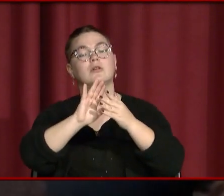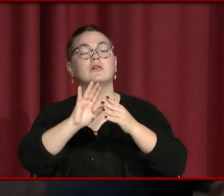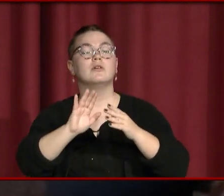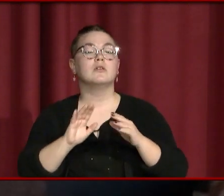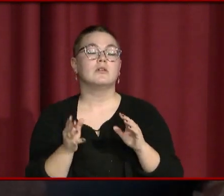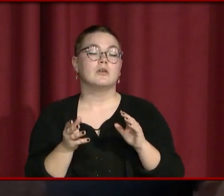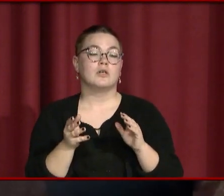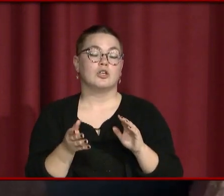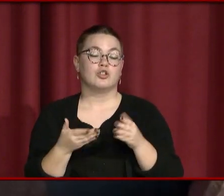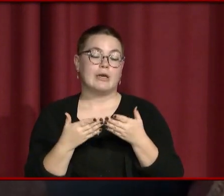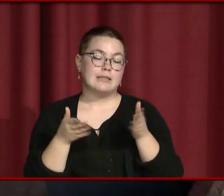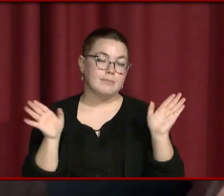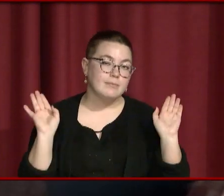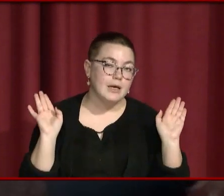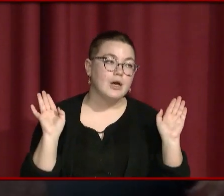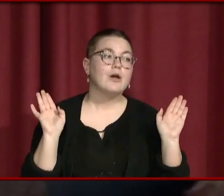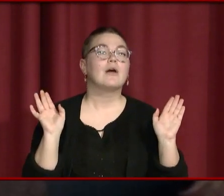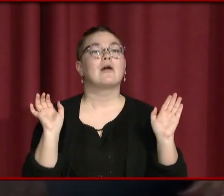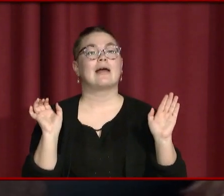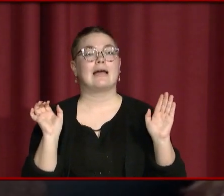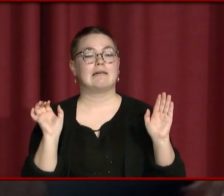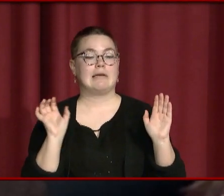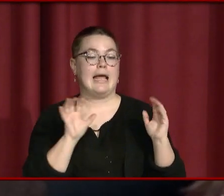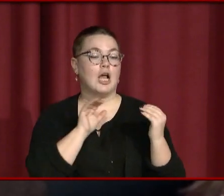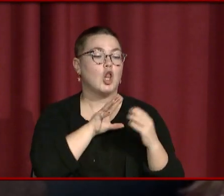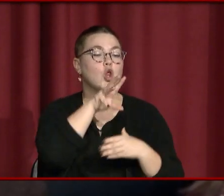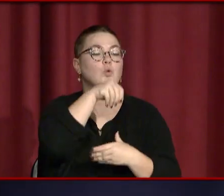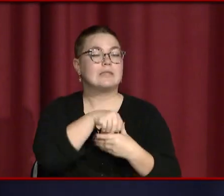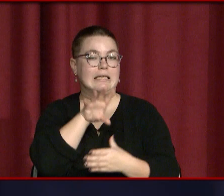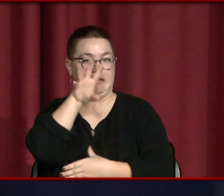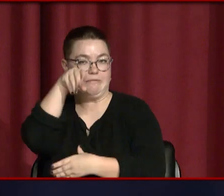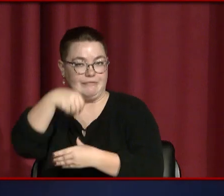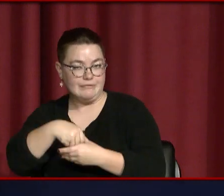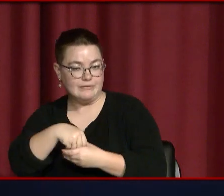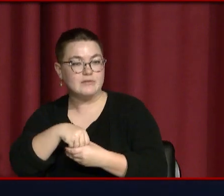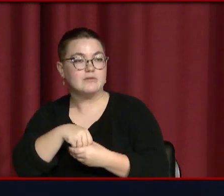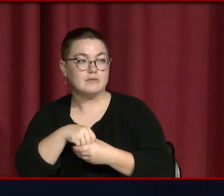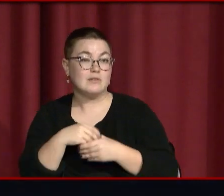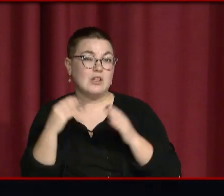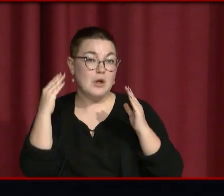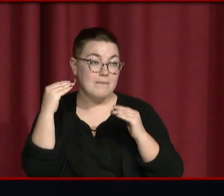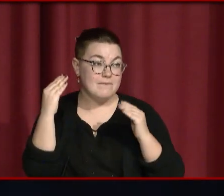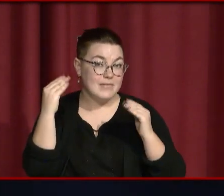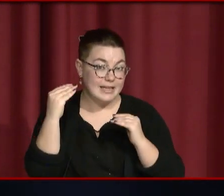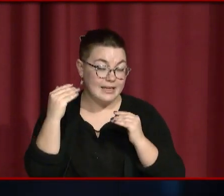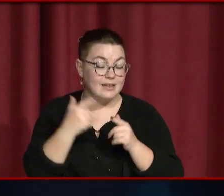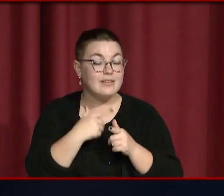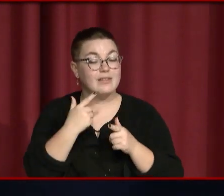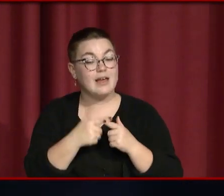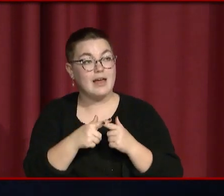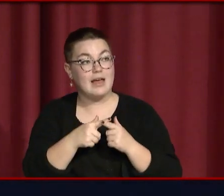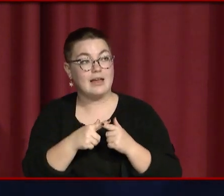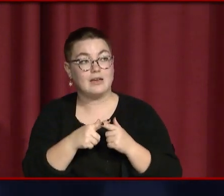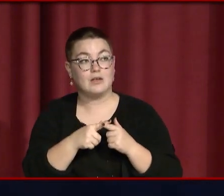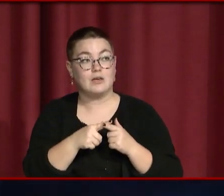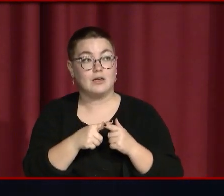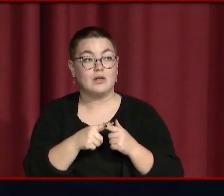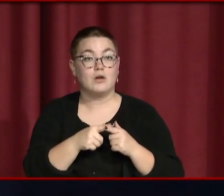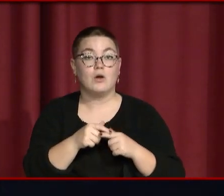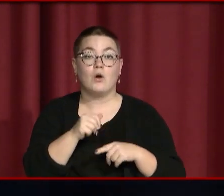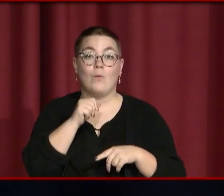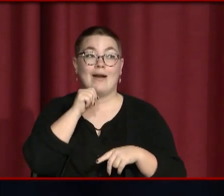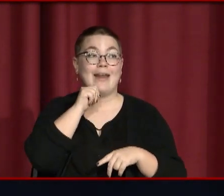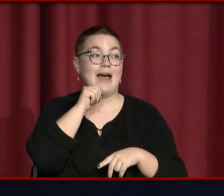people of Ohio on how those lines should be drawn. And then hopefully we don't end up with the snake on the